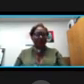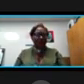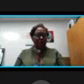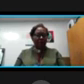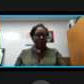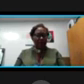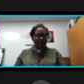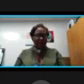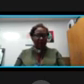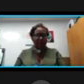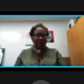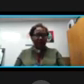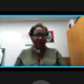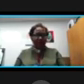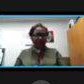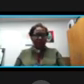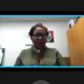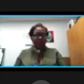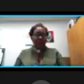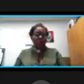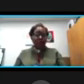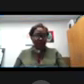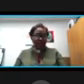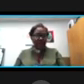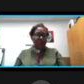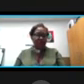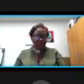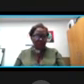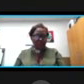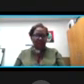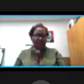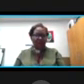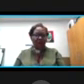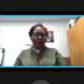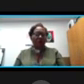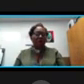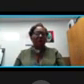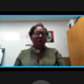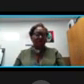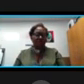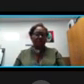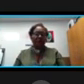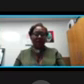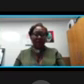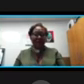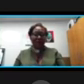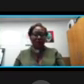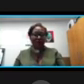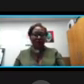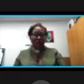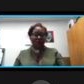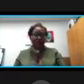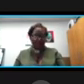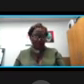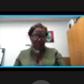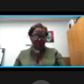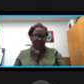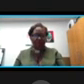specific close contacts really quickly, expeditiously, our goal is to do a